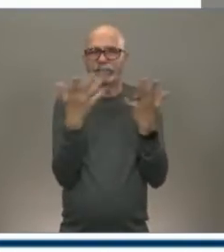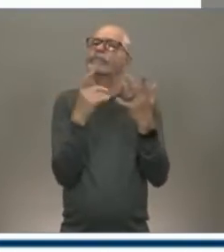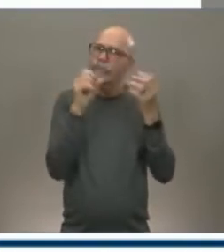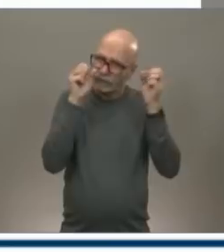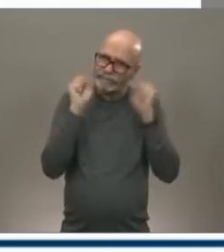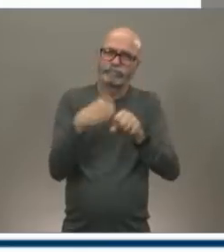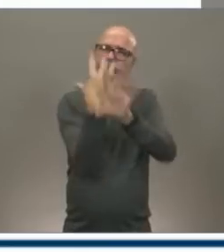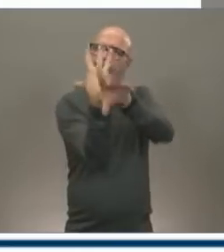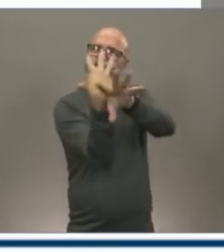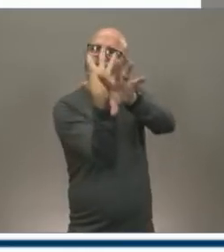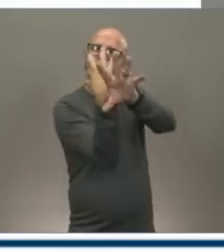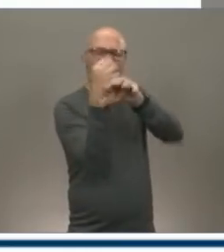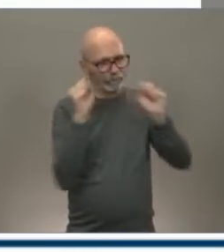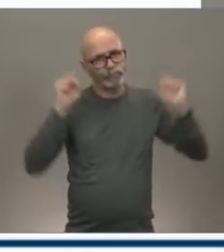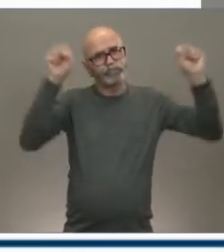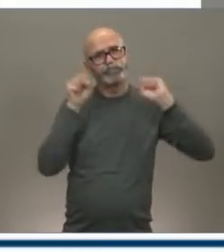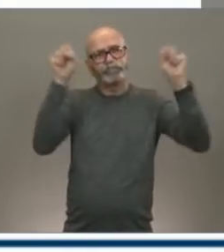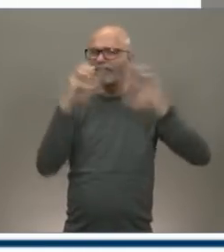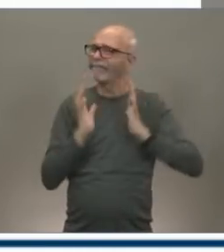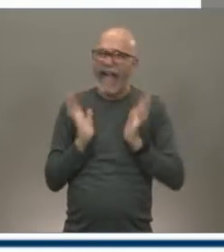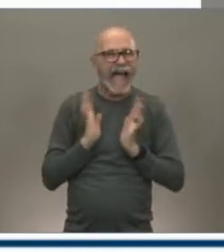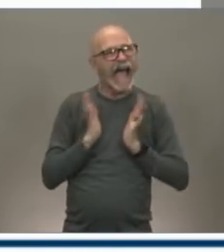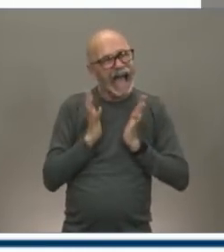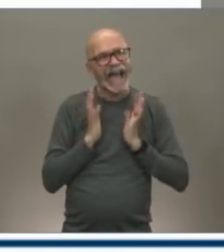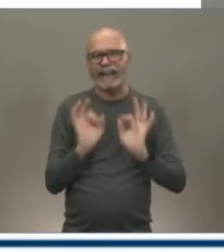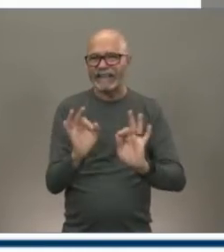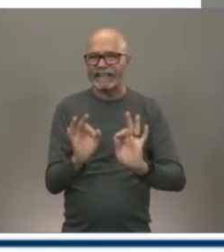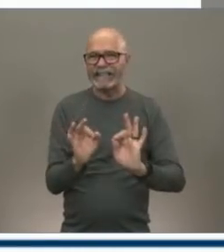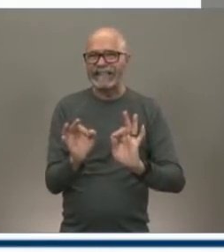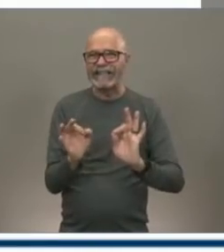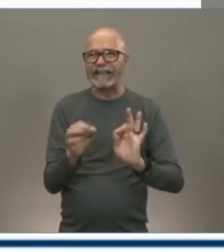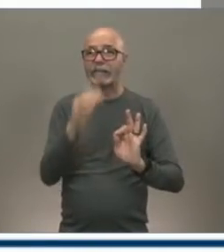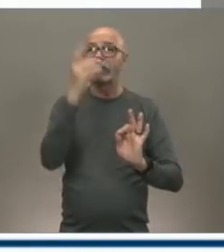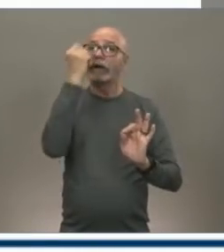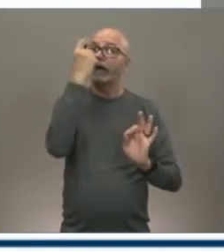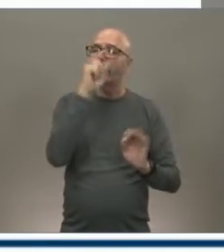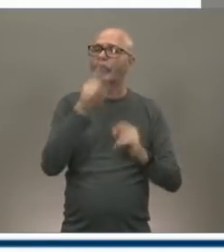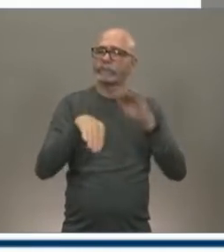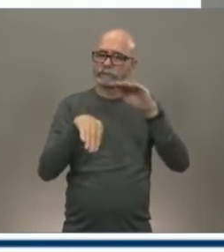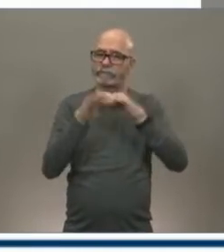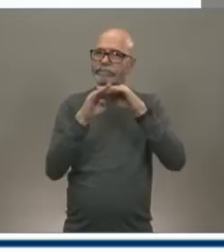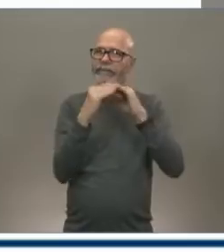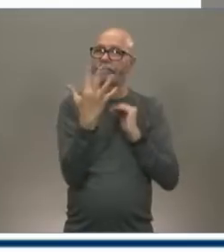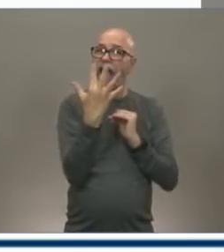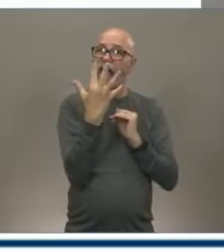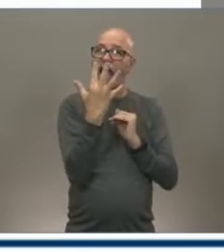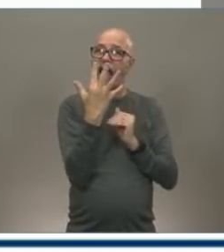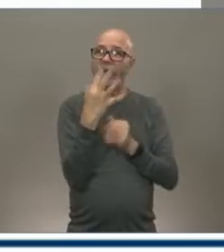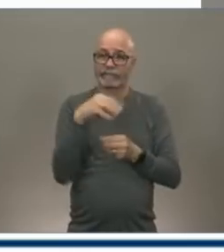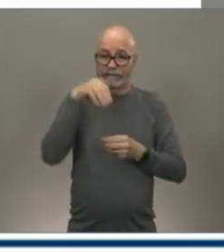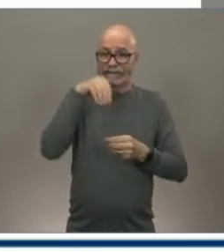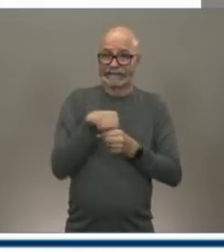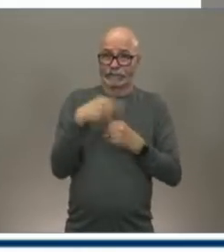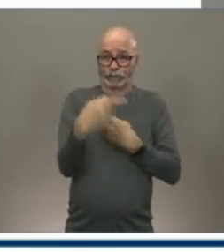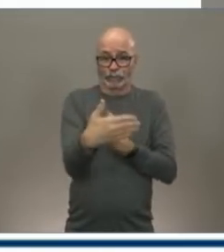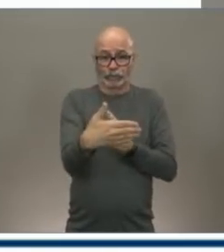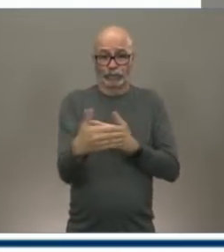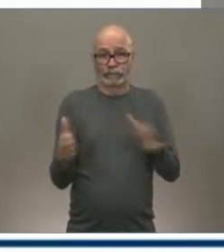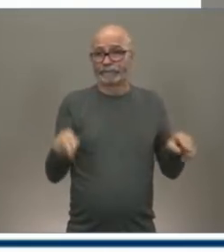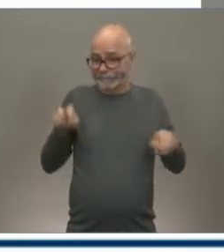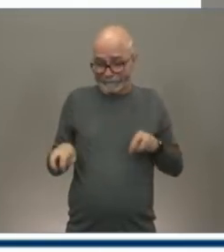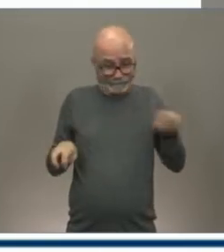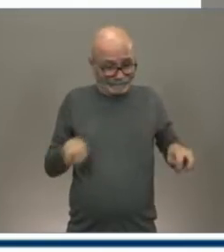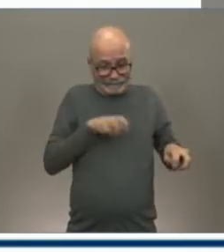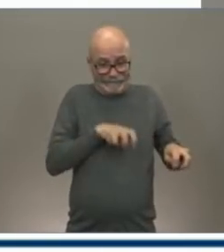virtually. It's perfectly okay to do that as long as there's no more than 5 people in that fitness facility creating